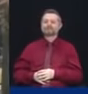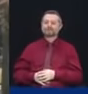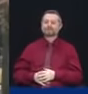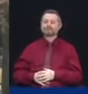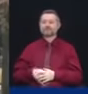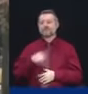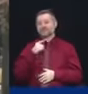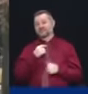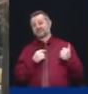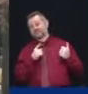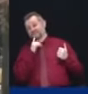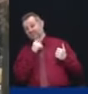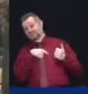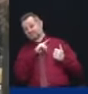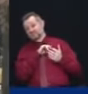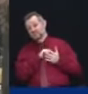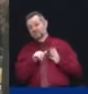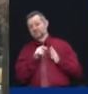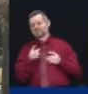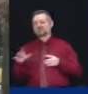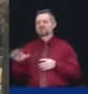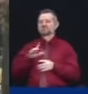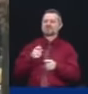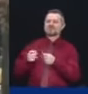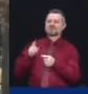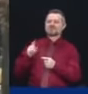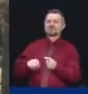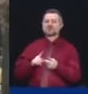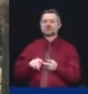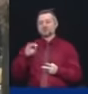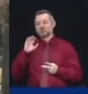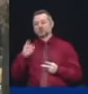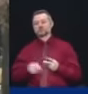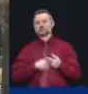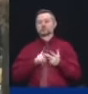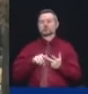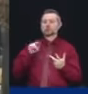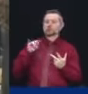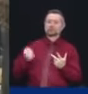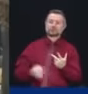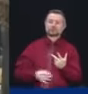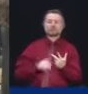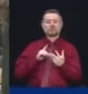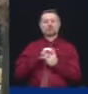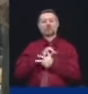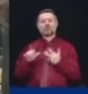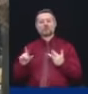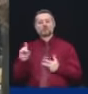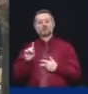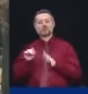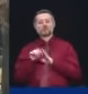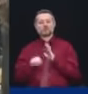questioned New York's operation, Michigan's operations, New Jersey's operations, all Democratic states.